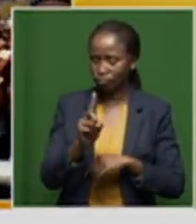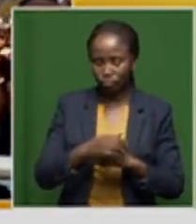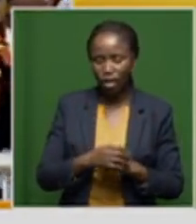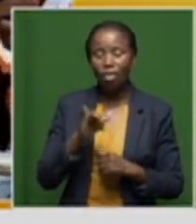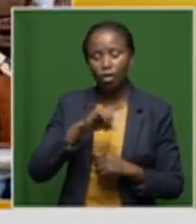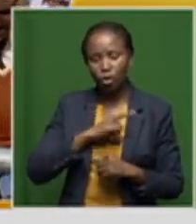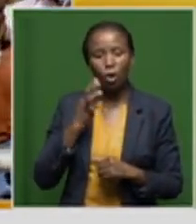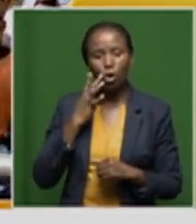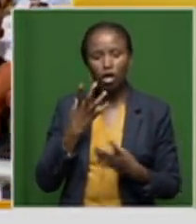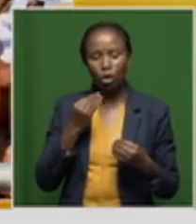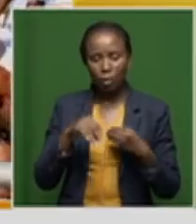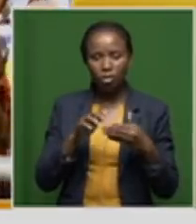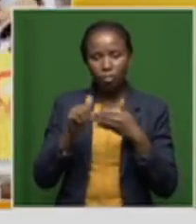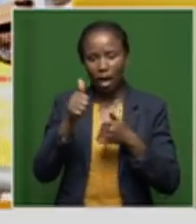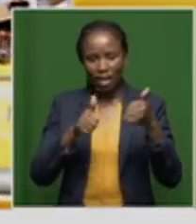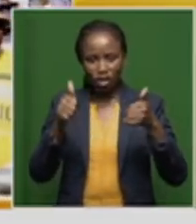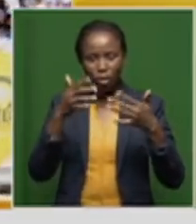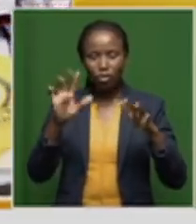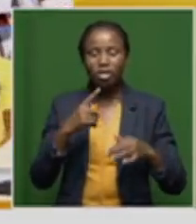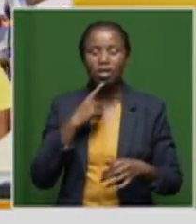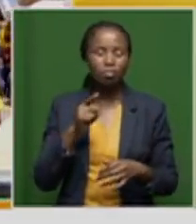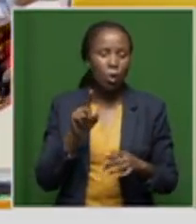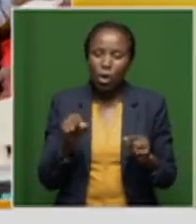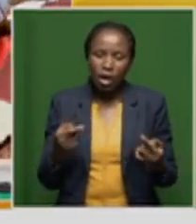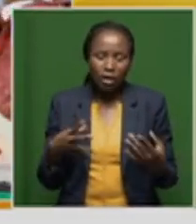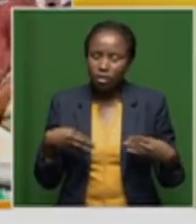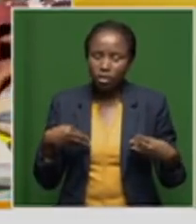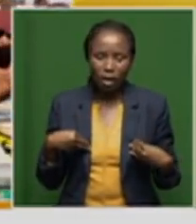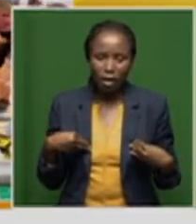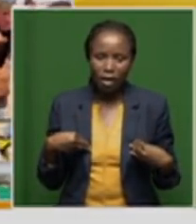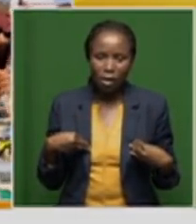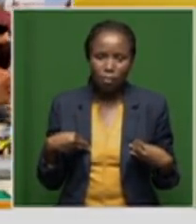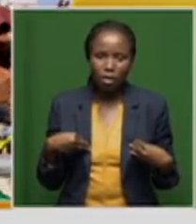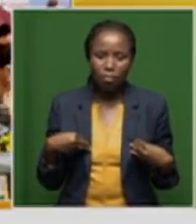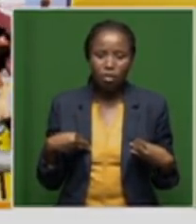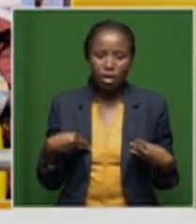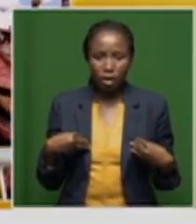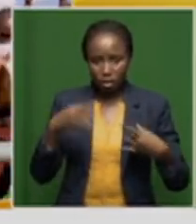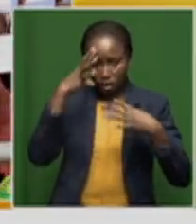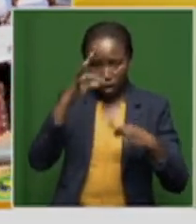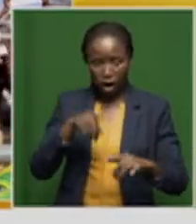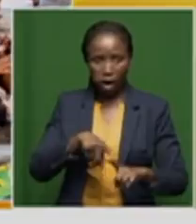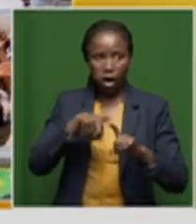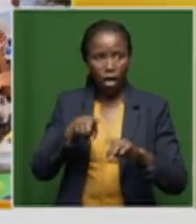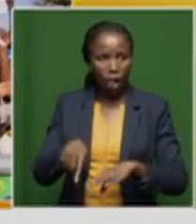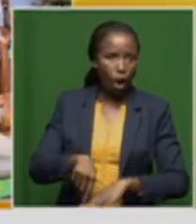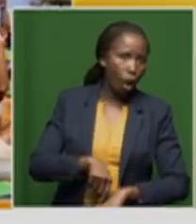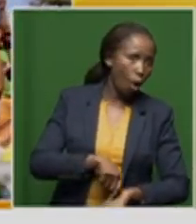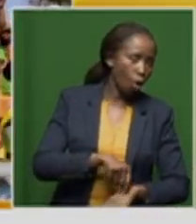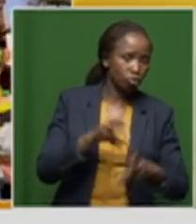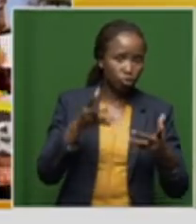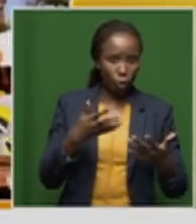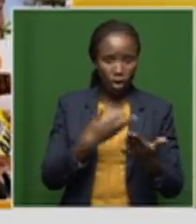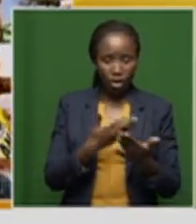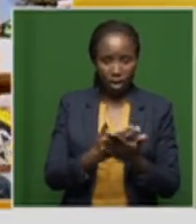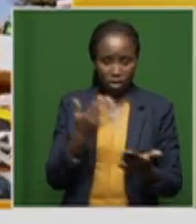to the leadership, we said, look, we can't allow a situation where a long-standing decision like this one is simply taken away from